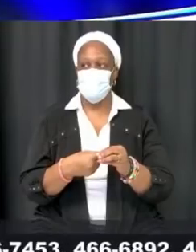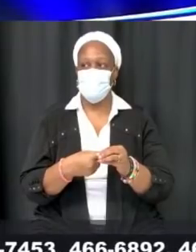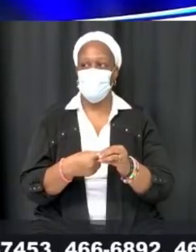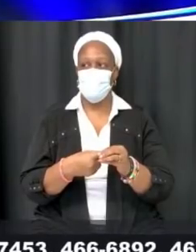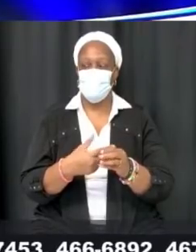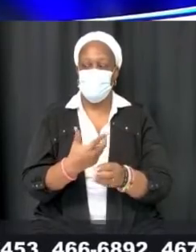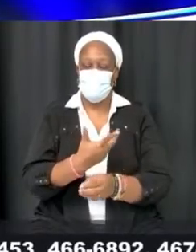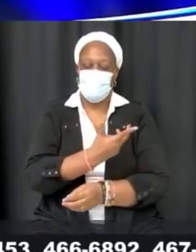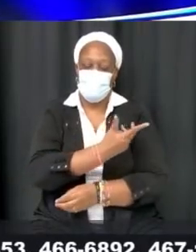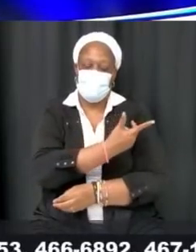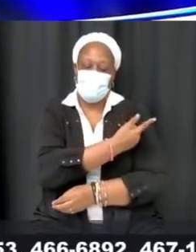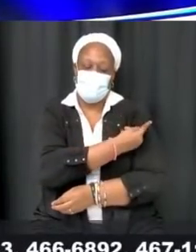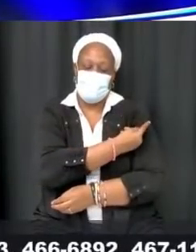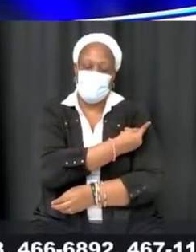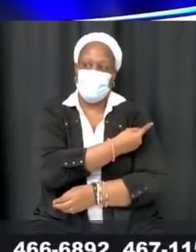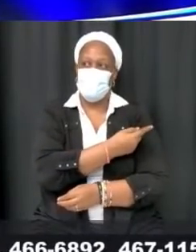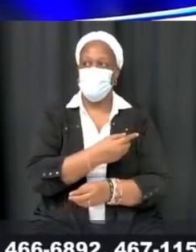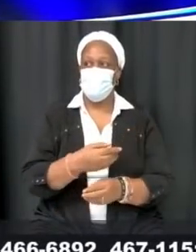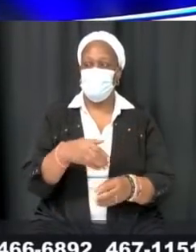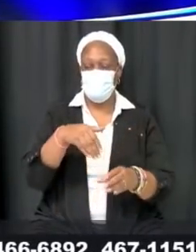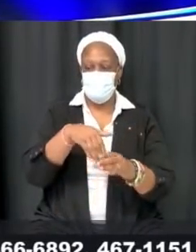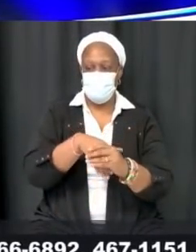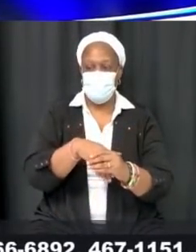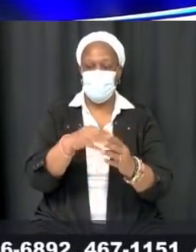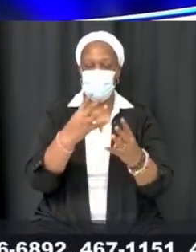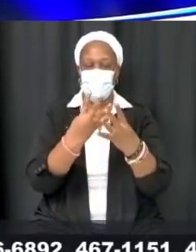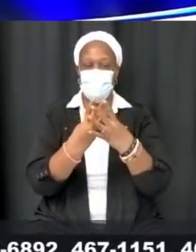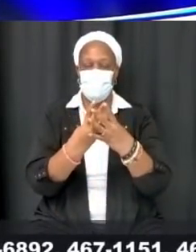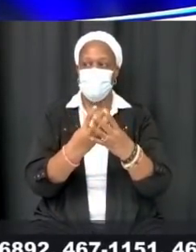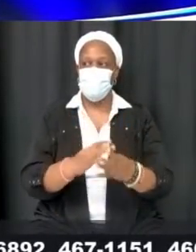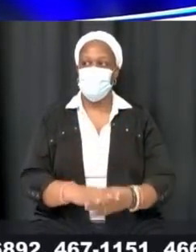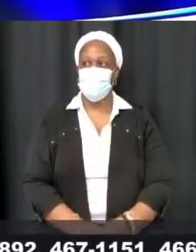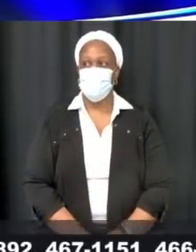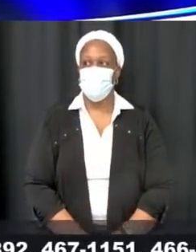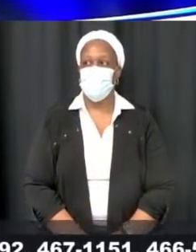vaccination situation at the prison,